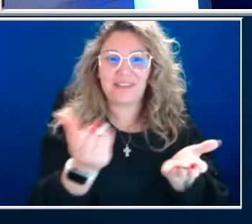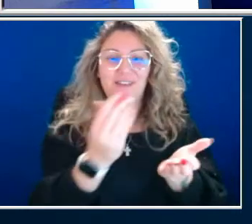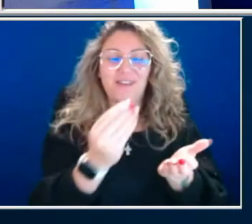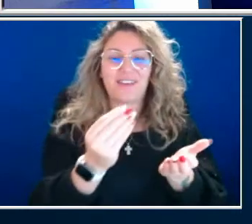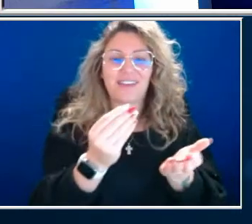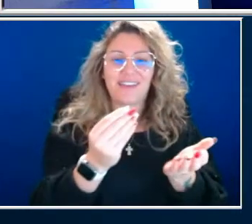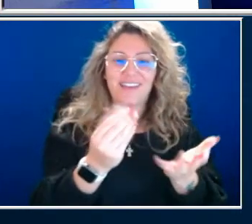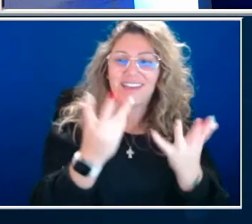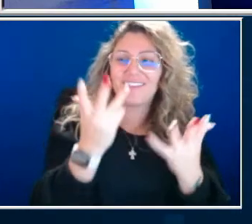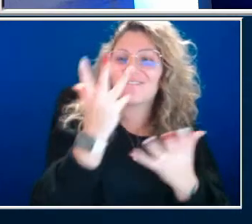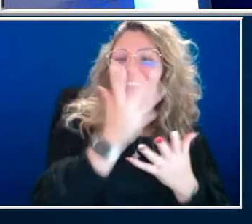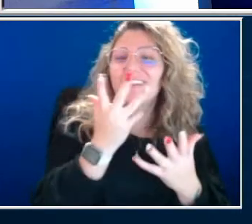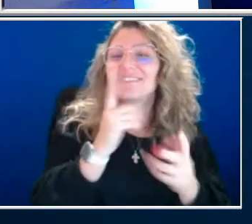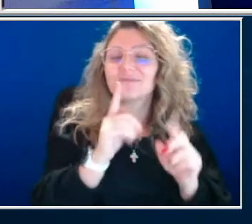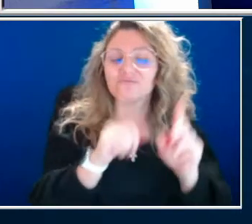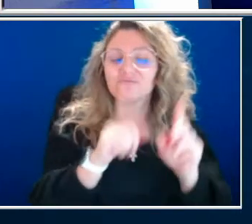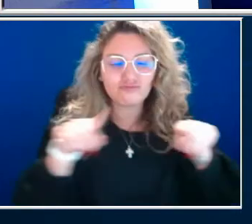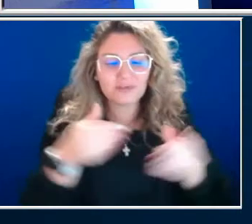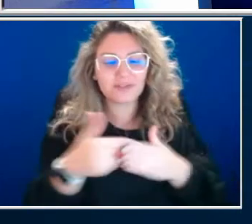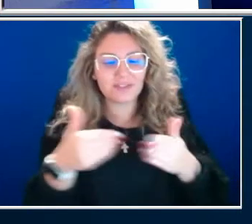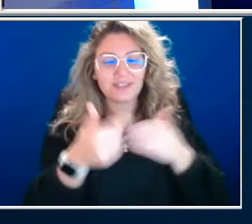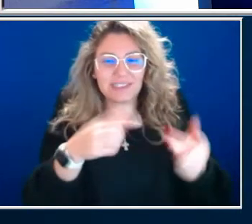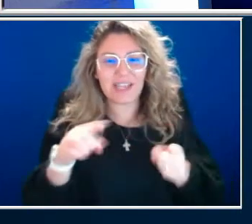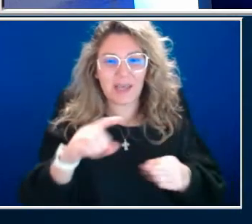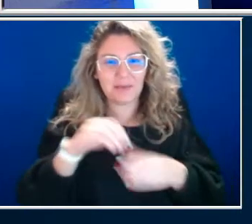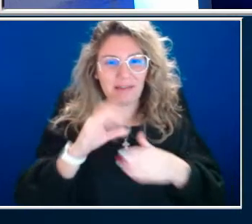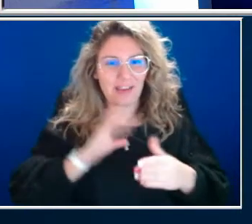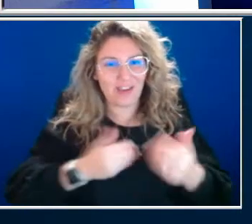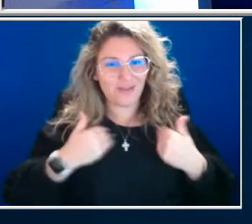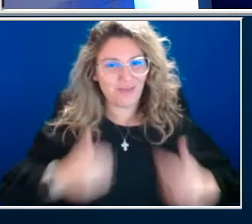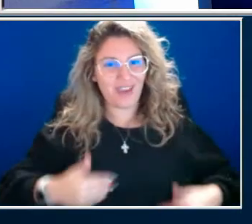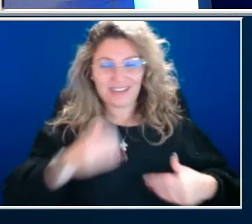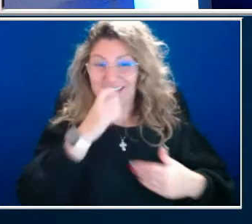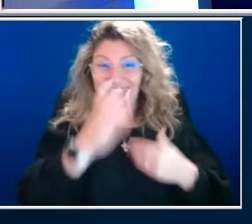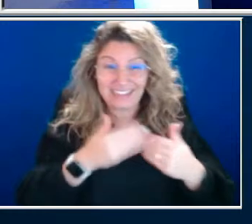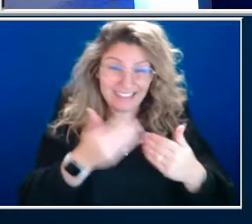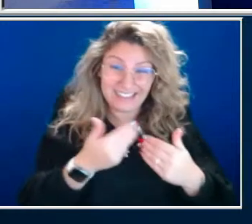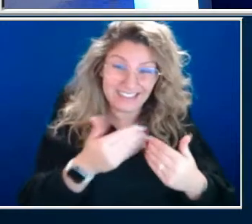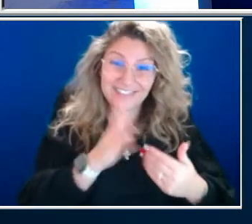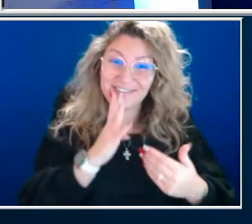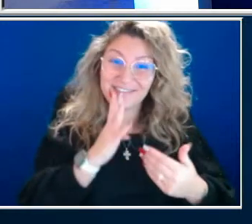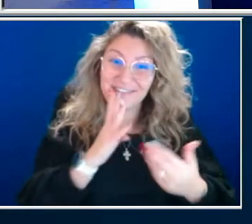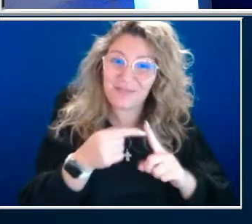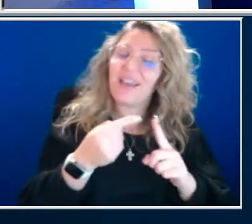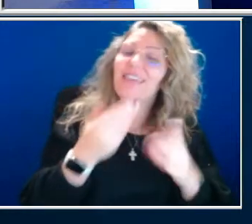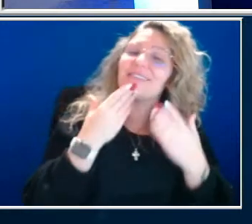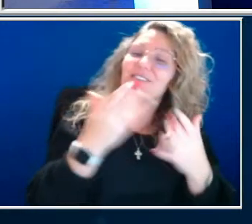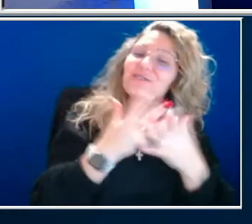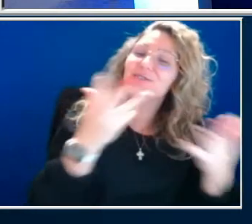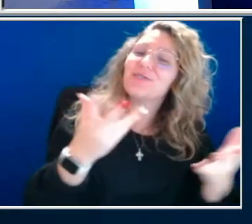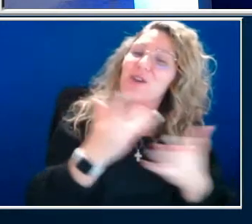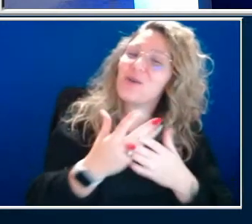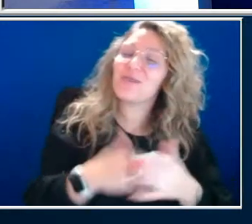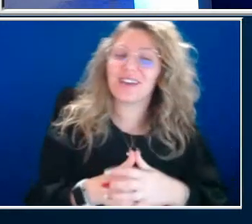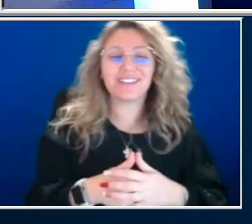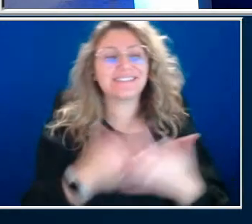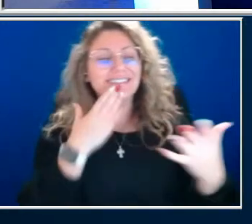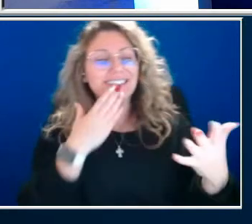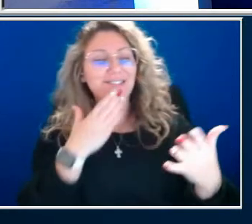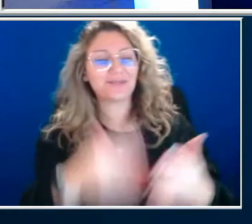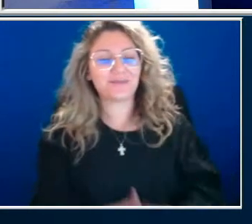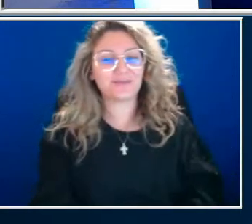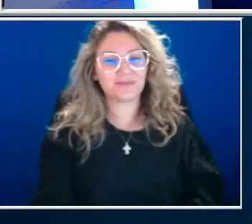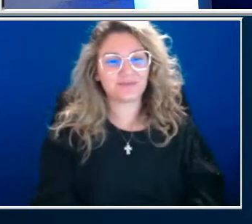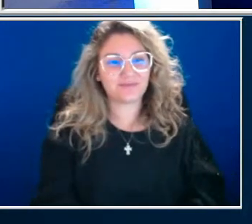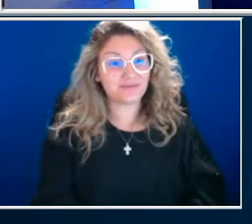types of things that are going on with our bodies and things that aren't always easy to talk about. So, Amy, thank you so much, and please be well. Thank you. Dr. Meister,